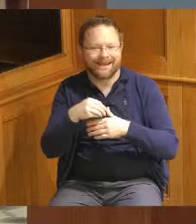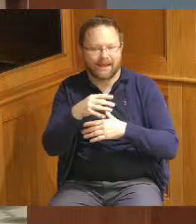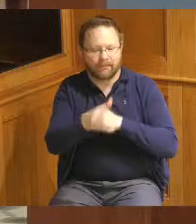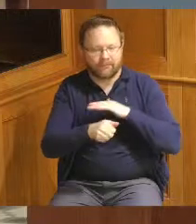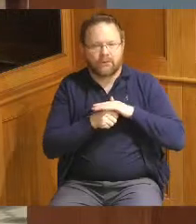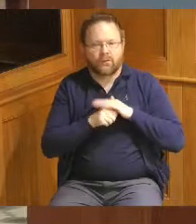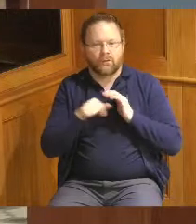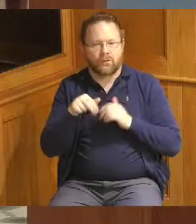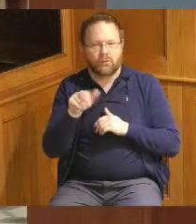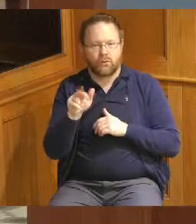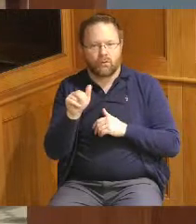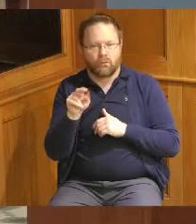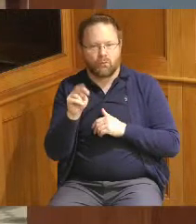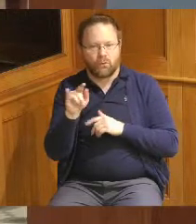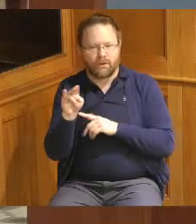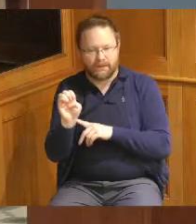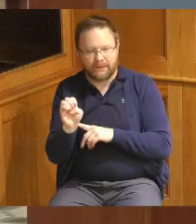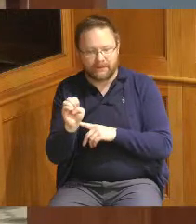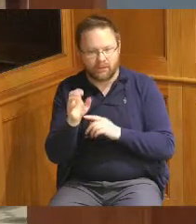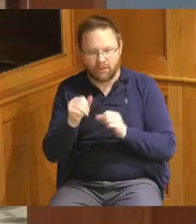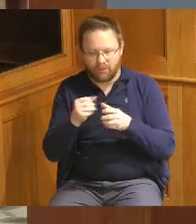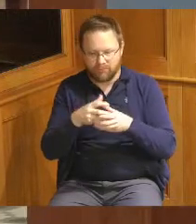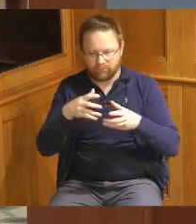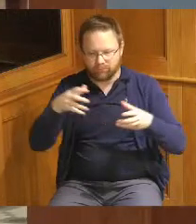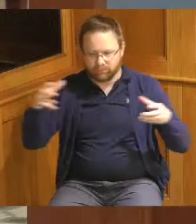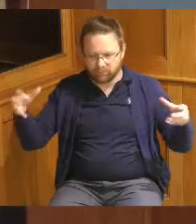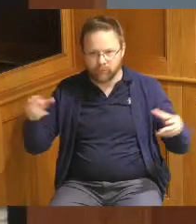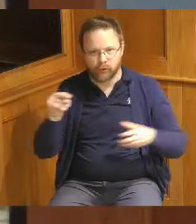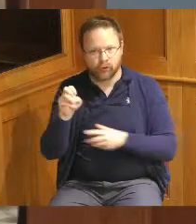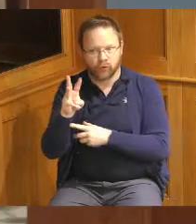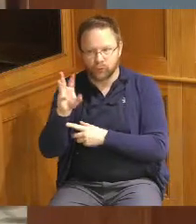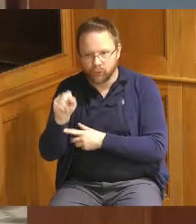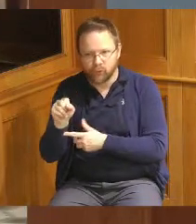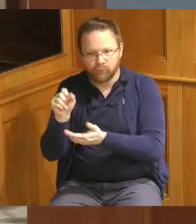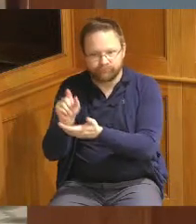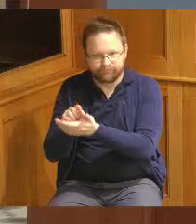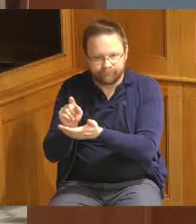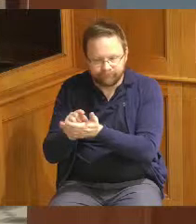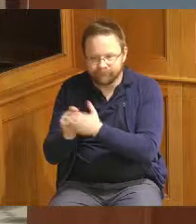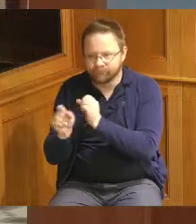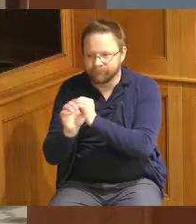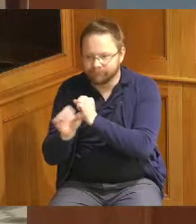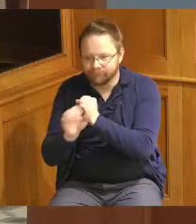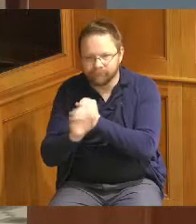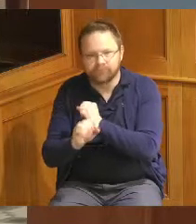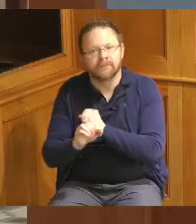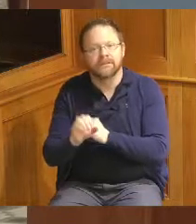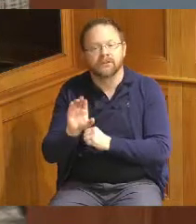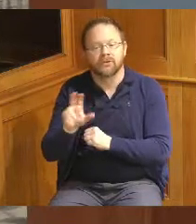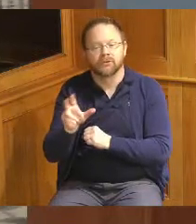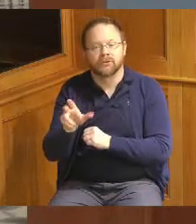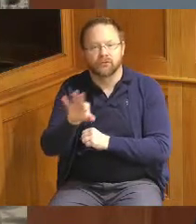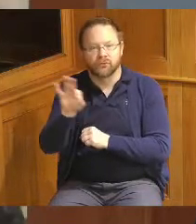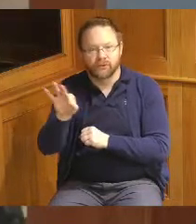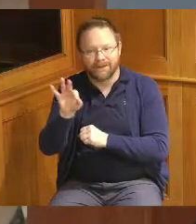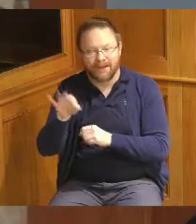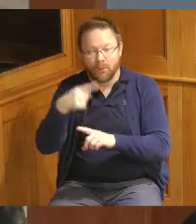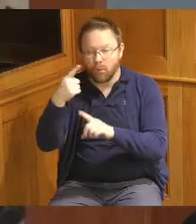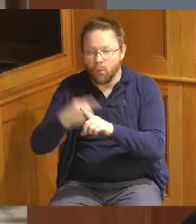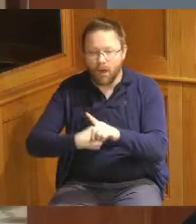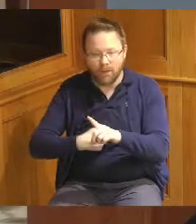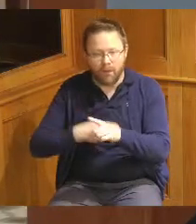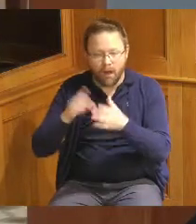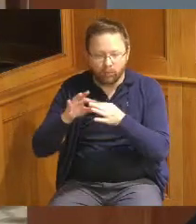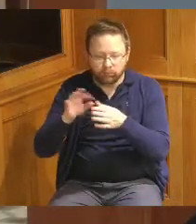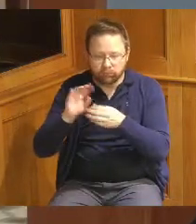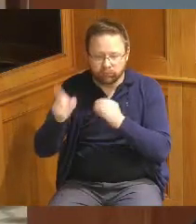just grew. We were all over the news. They did a month-long segment on us, Channel 9. We've been everywhere, to be honest.